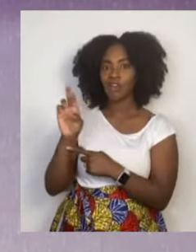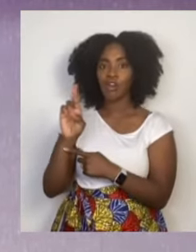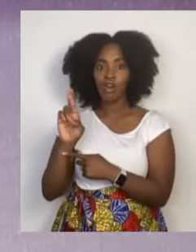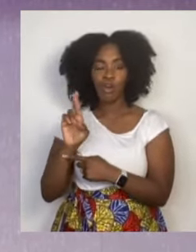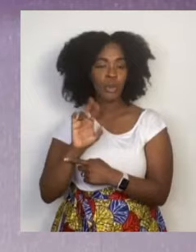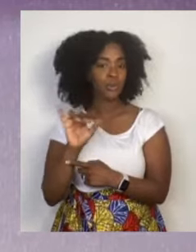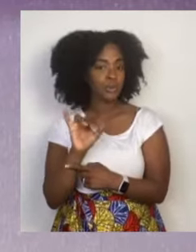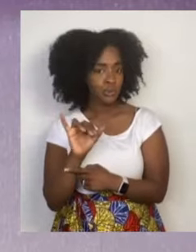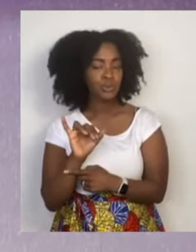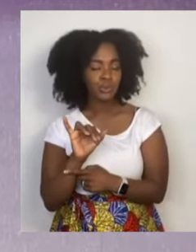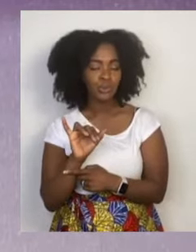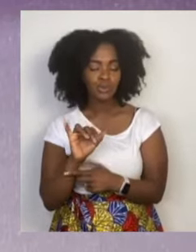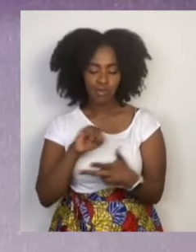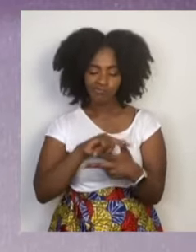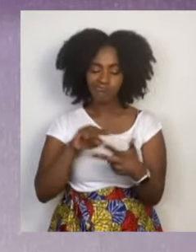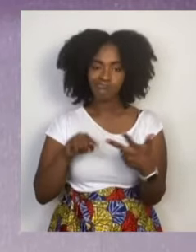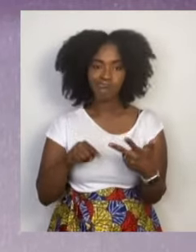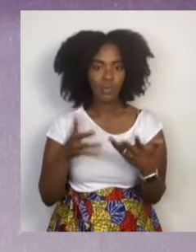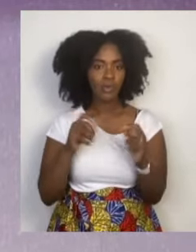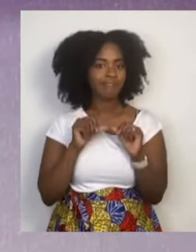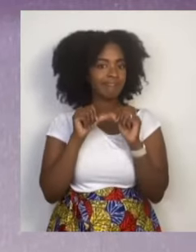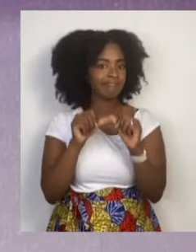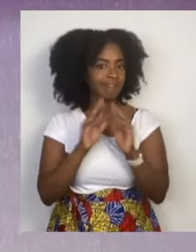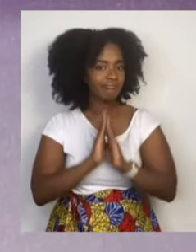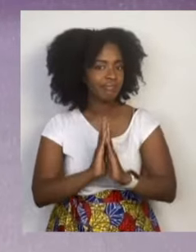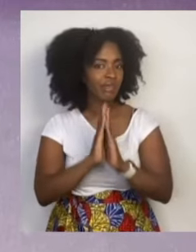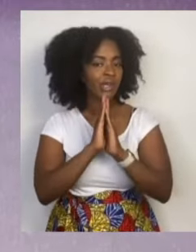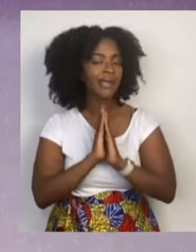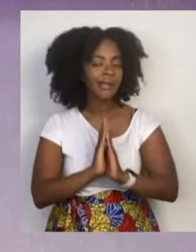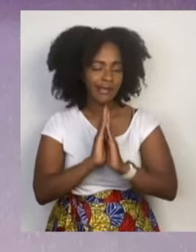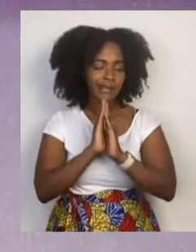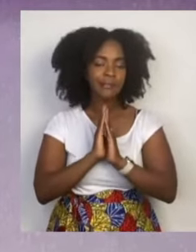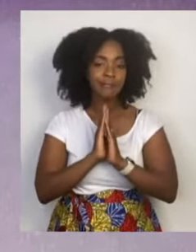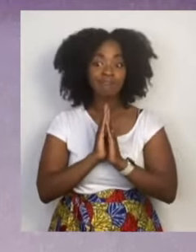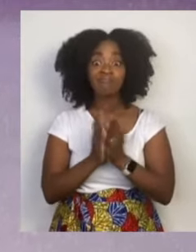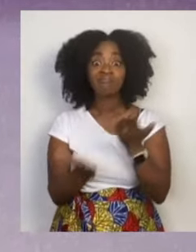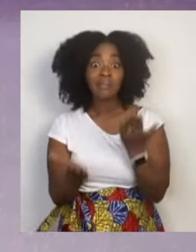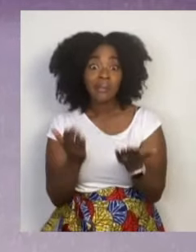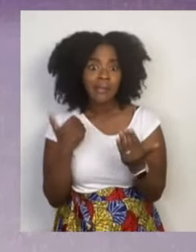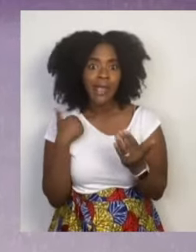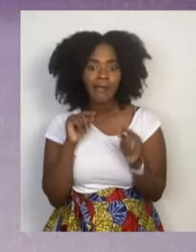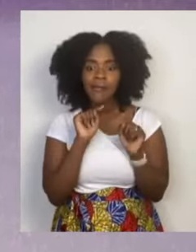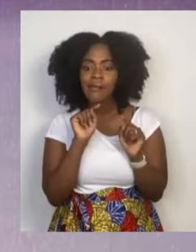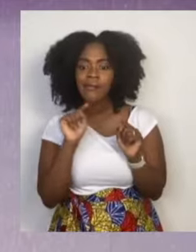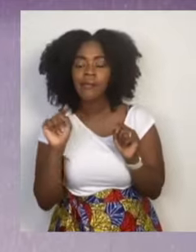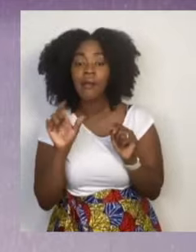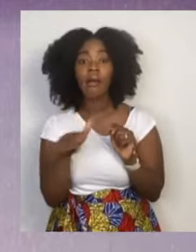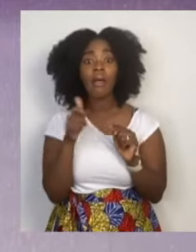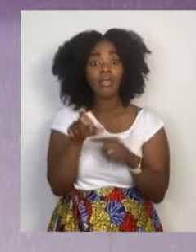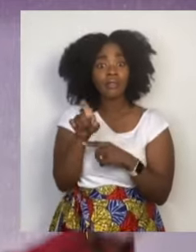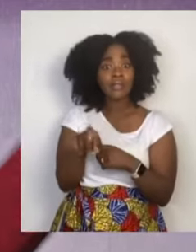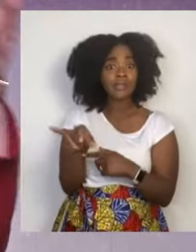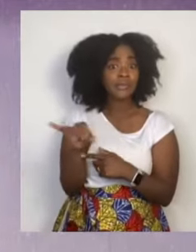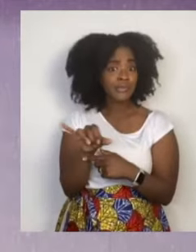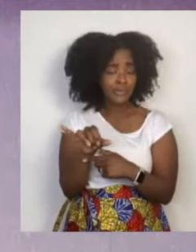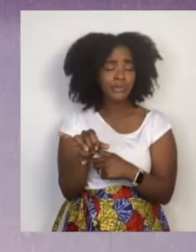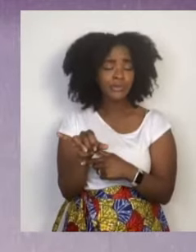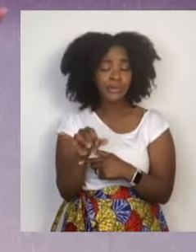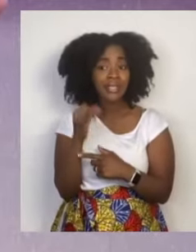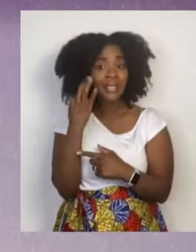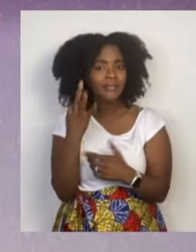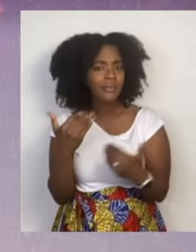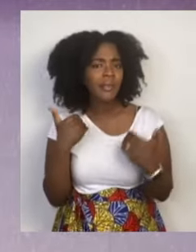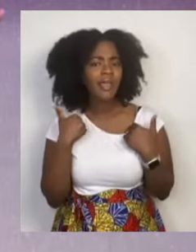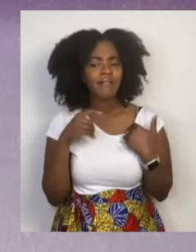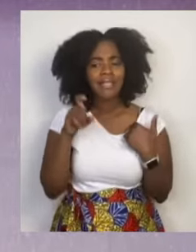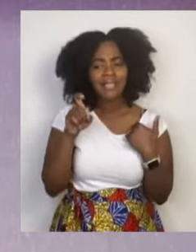needs lifted before the Lord in prayer. And there may be needs in the congregation this morning. And if you've got a need, if you would, just lift